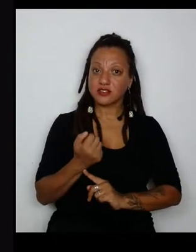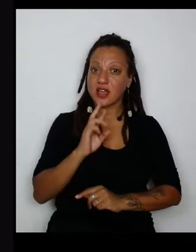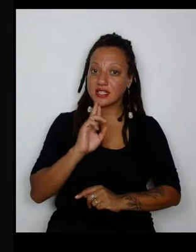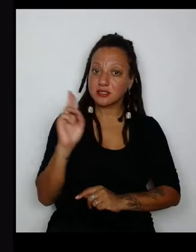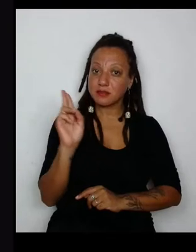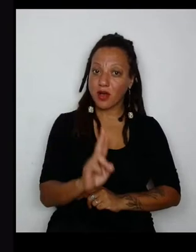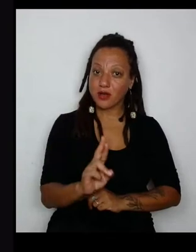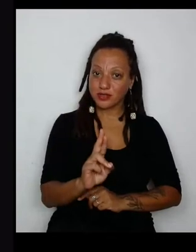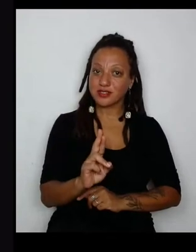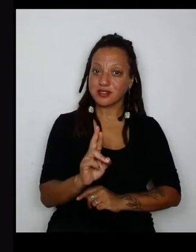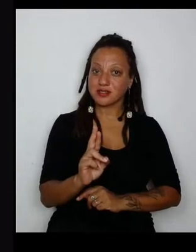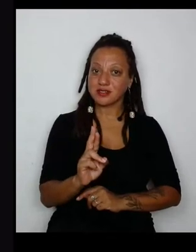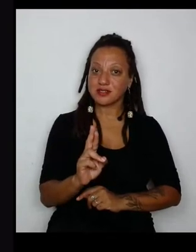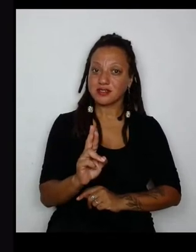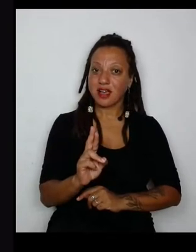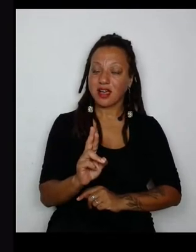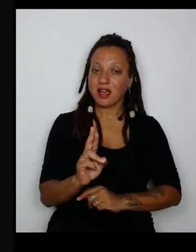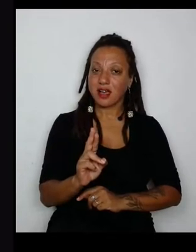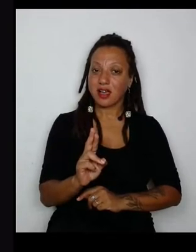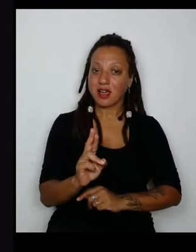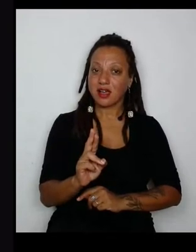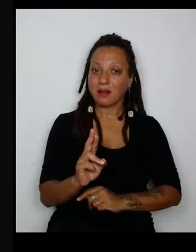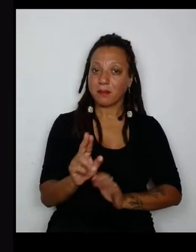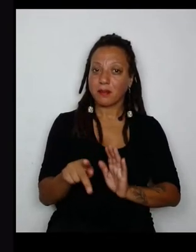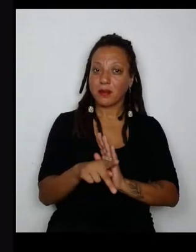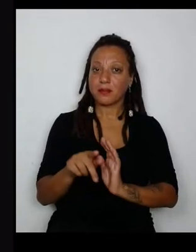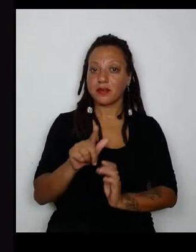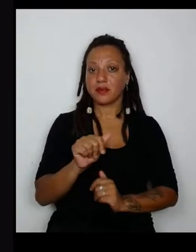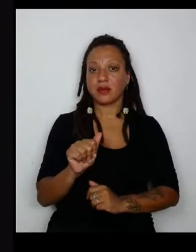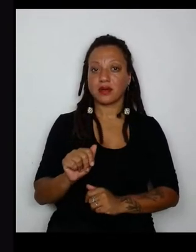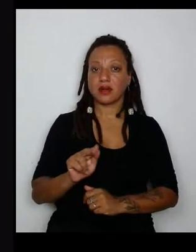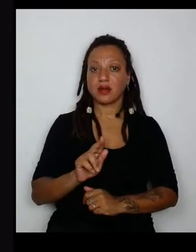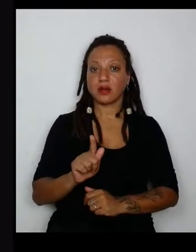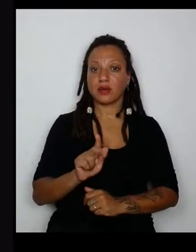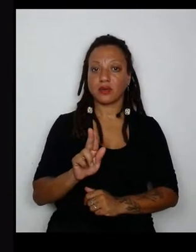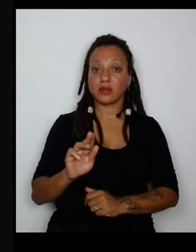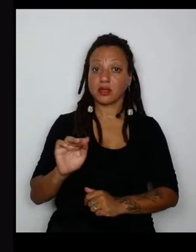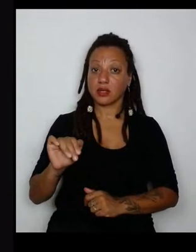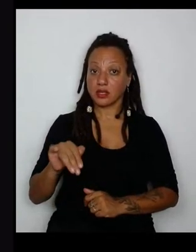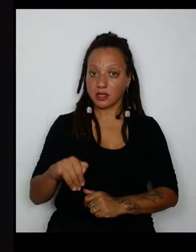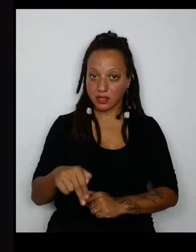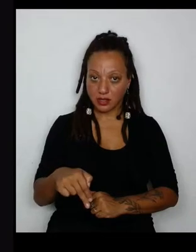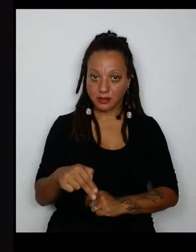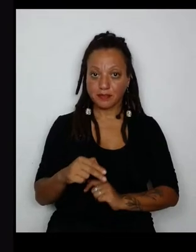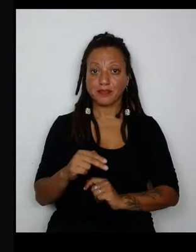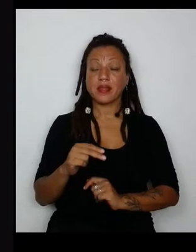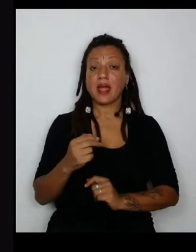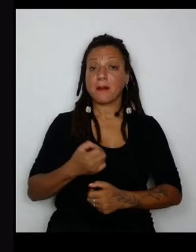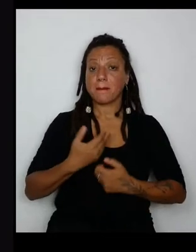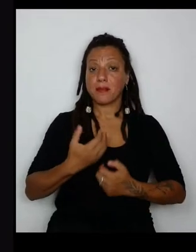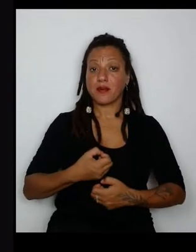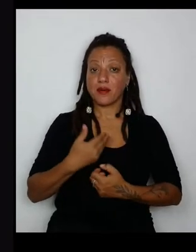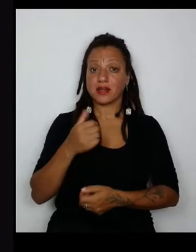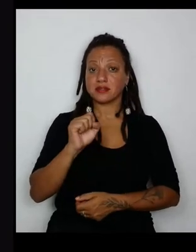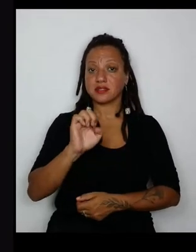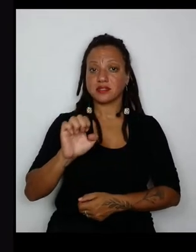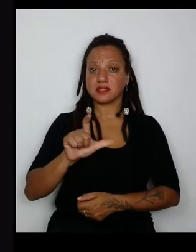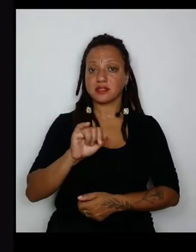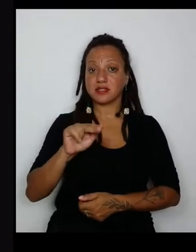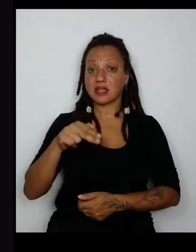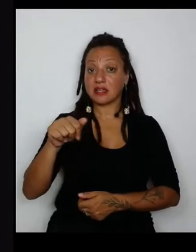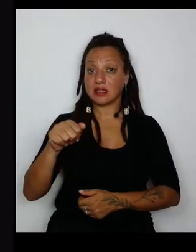samoan samoan new zealand poet selena tussy talamash her poem guys like gogan really